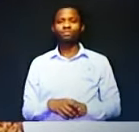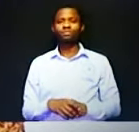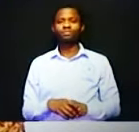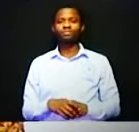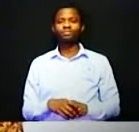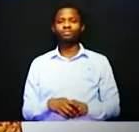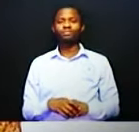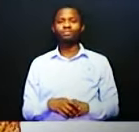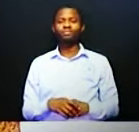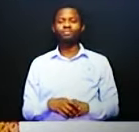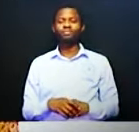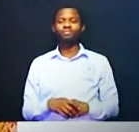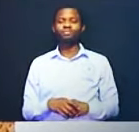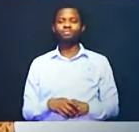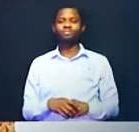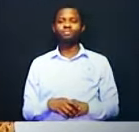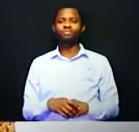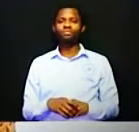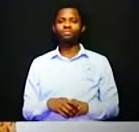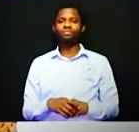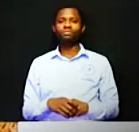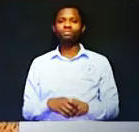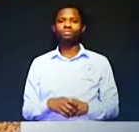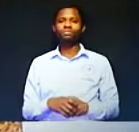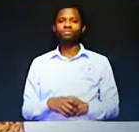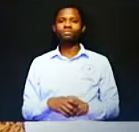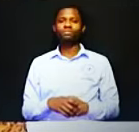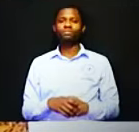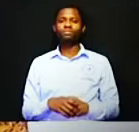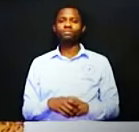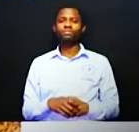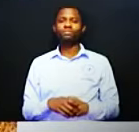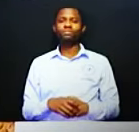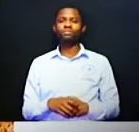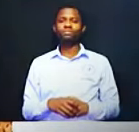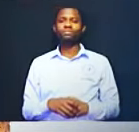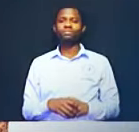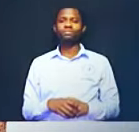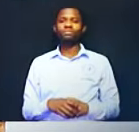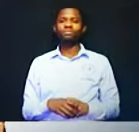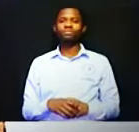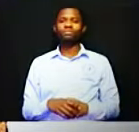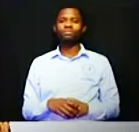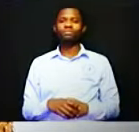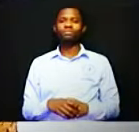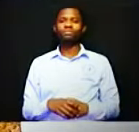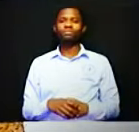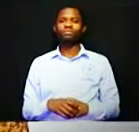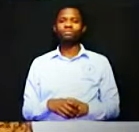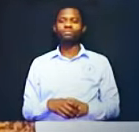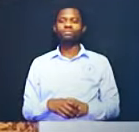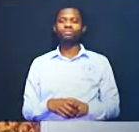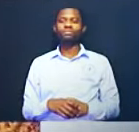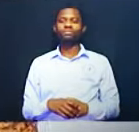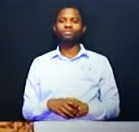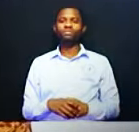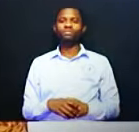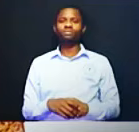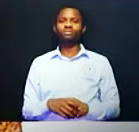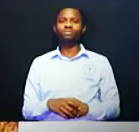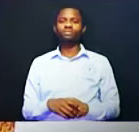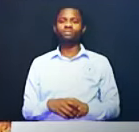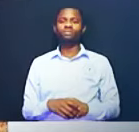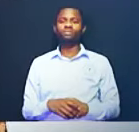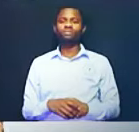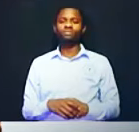mahumi nyina edaso ewo mimu na onyankopon ahome daso ewo mehuni mu ampara mano renka mumoyesem